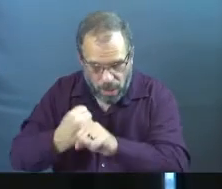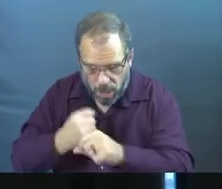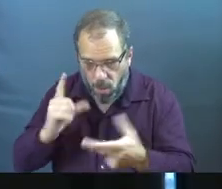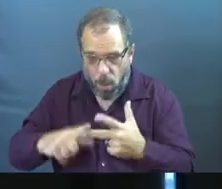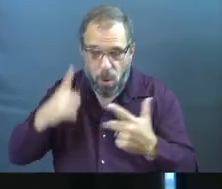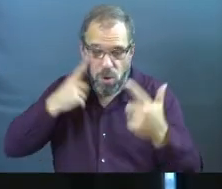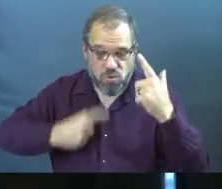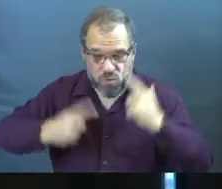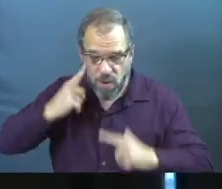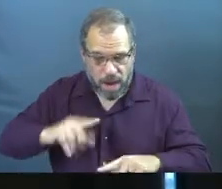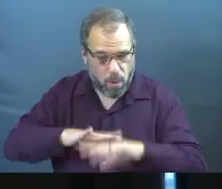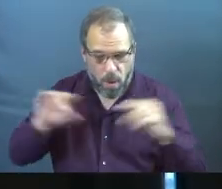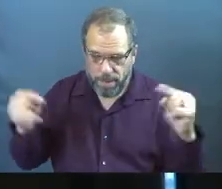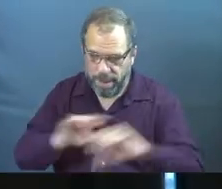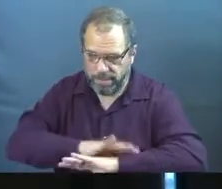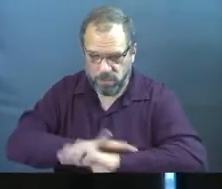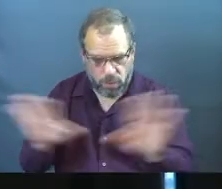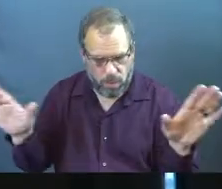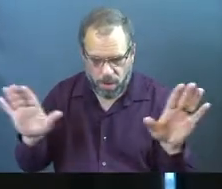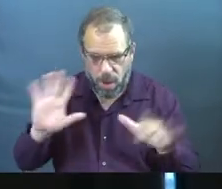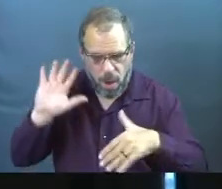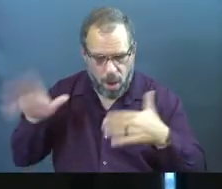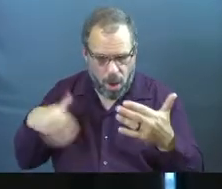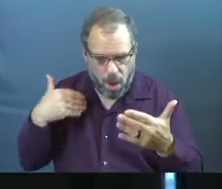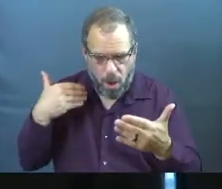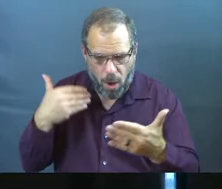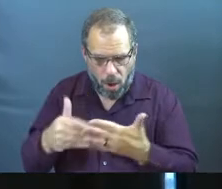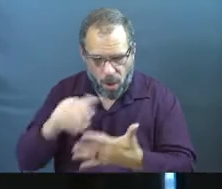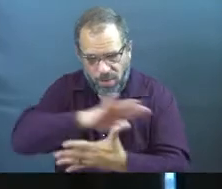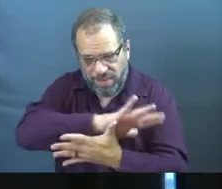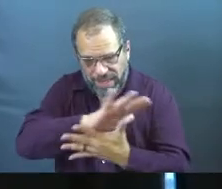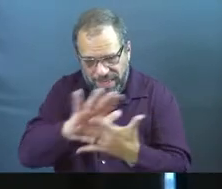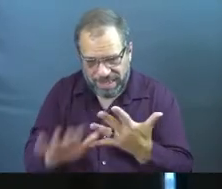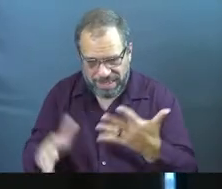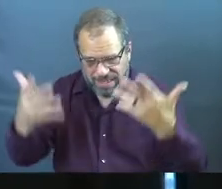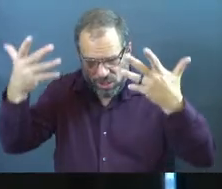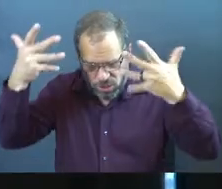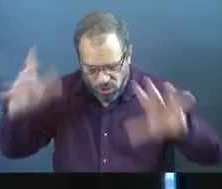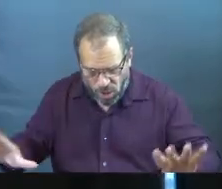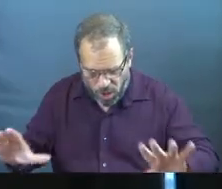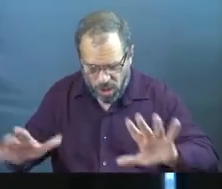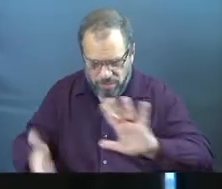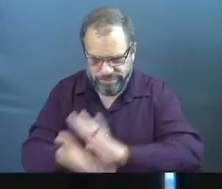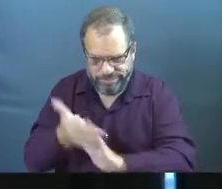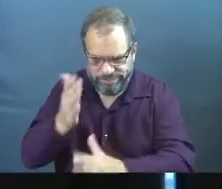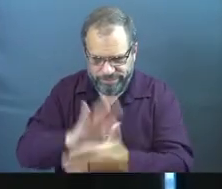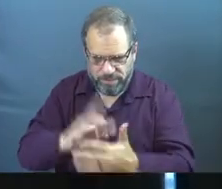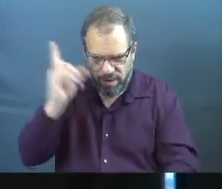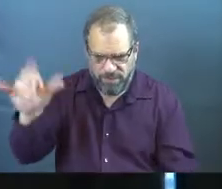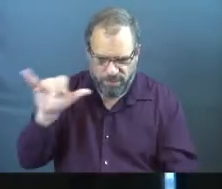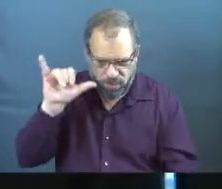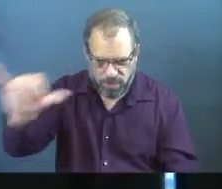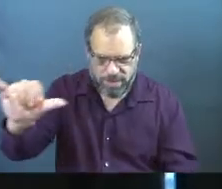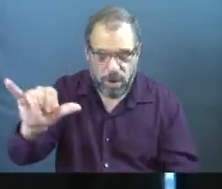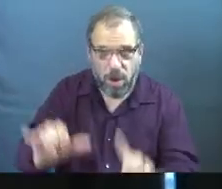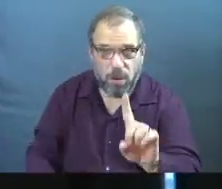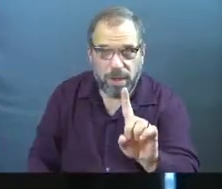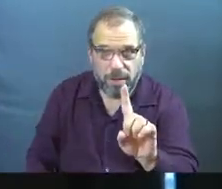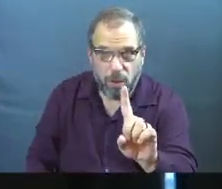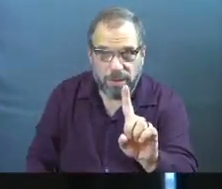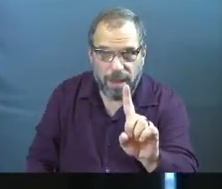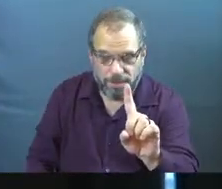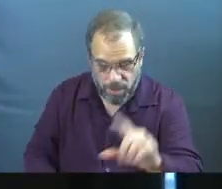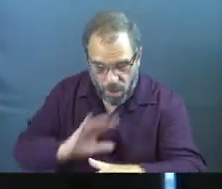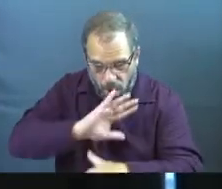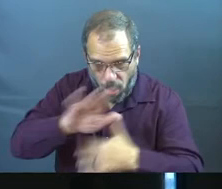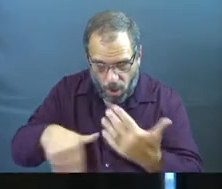or crying or pain. All these things are gone forever. Can I read that again?